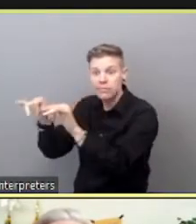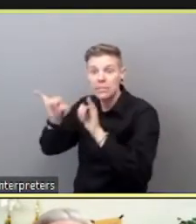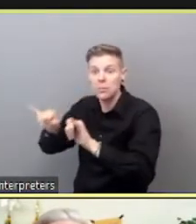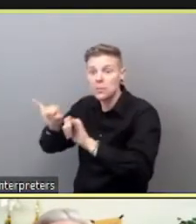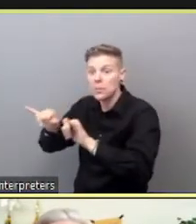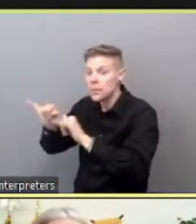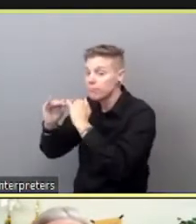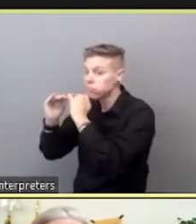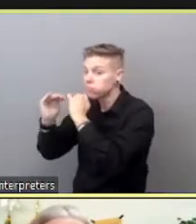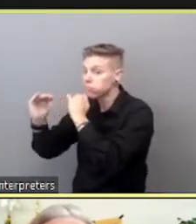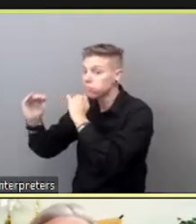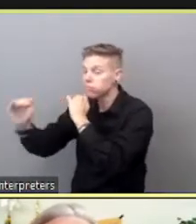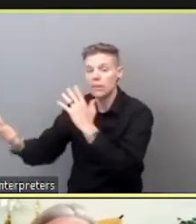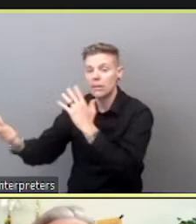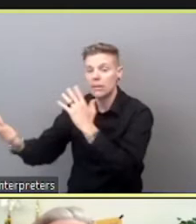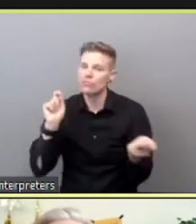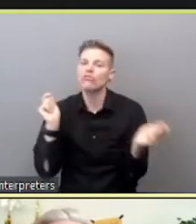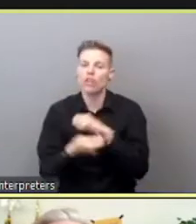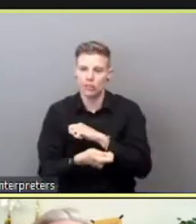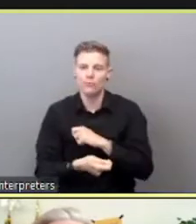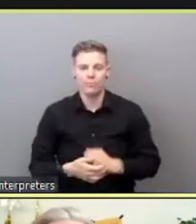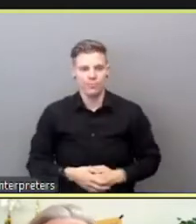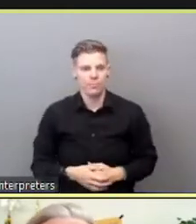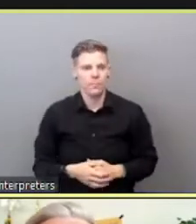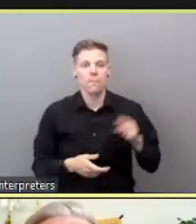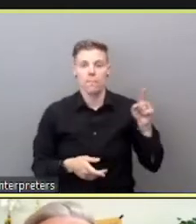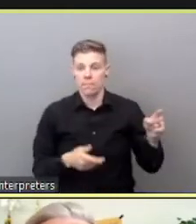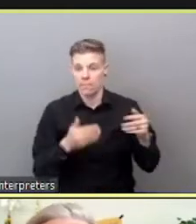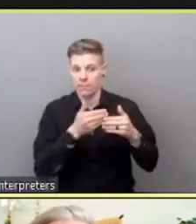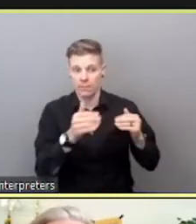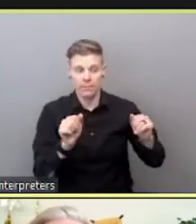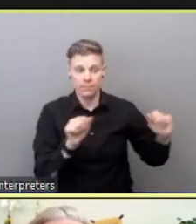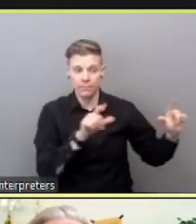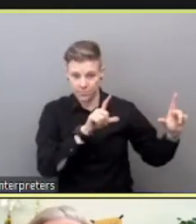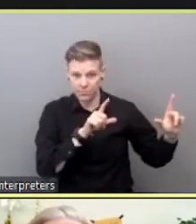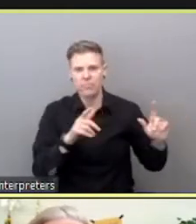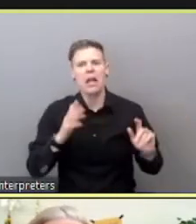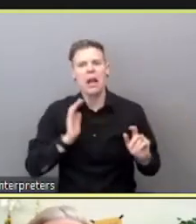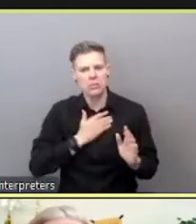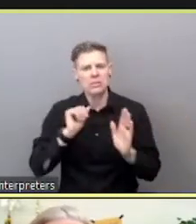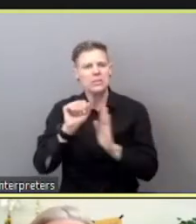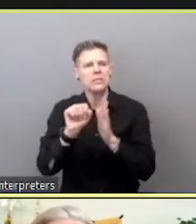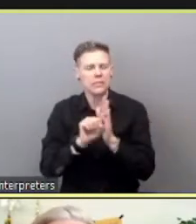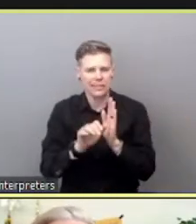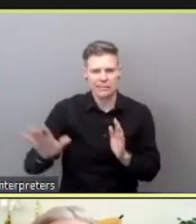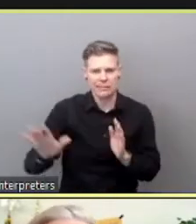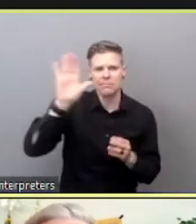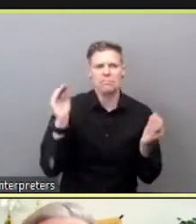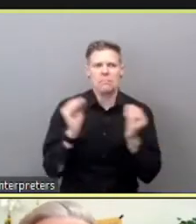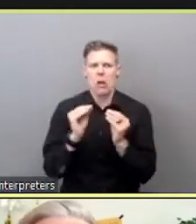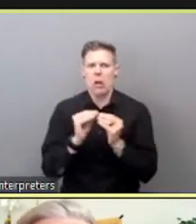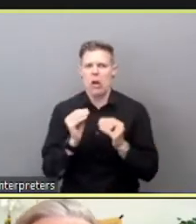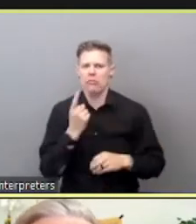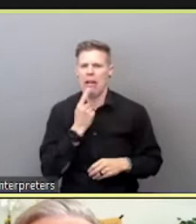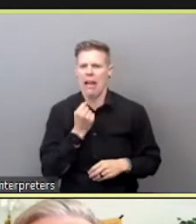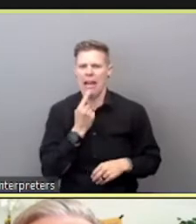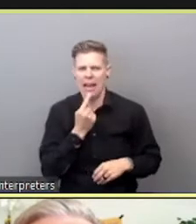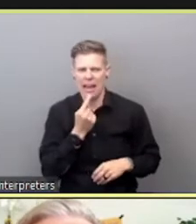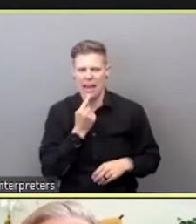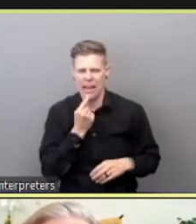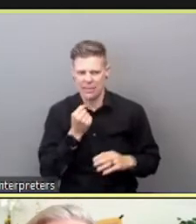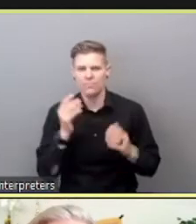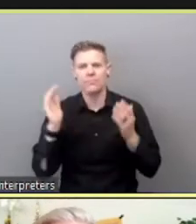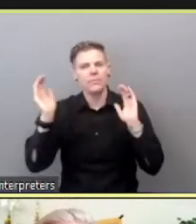please. The state is a little bit redder than it was last week. Not that it could get that much